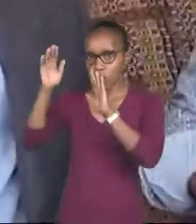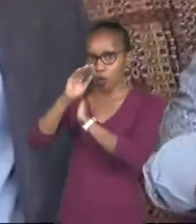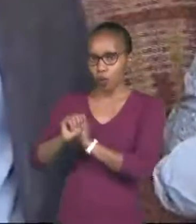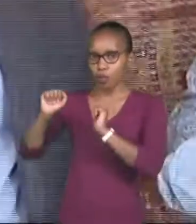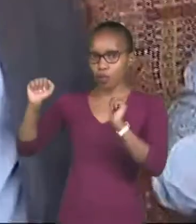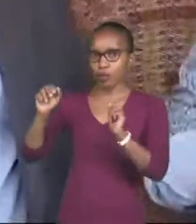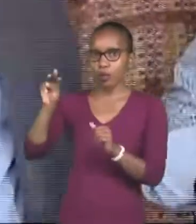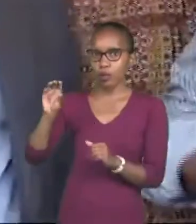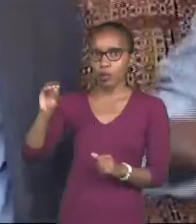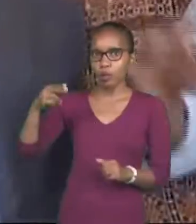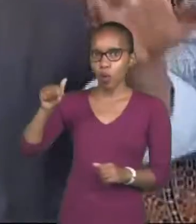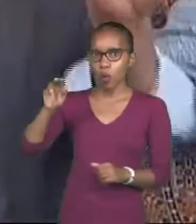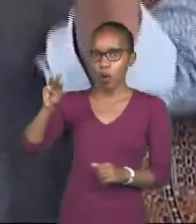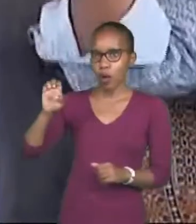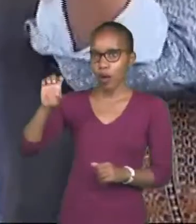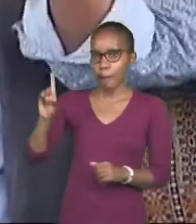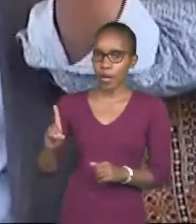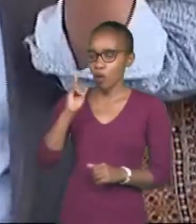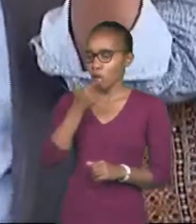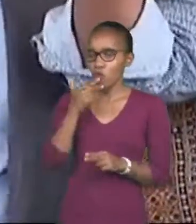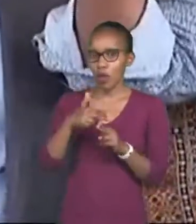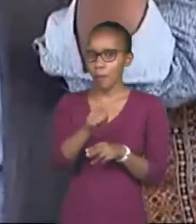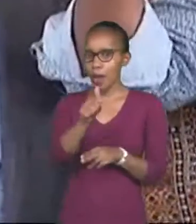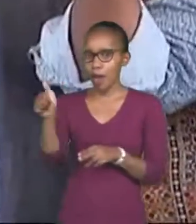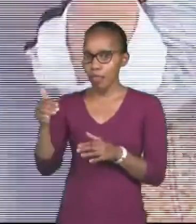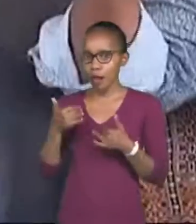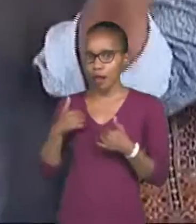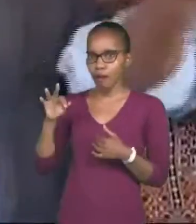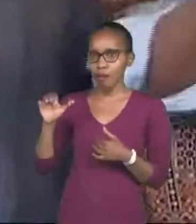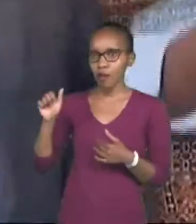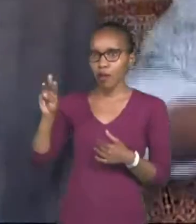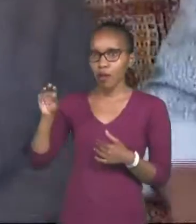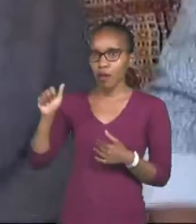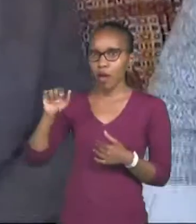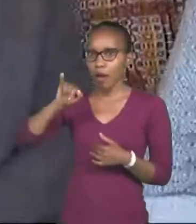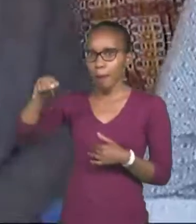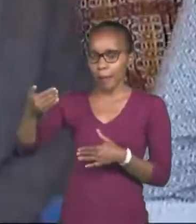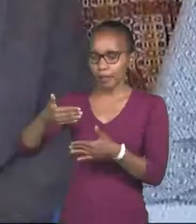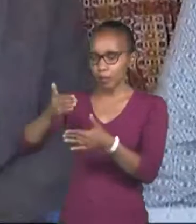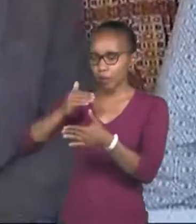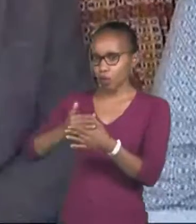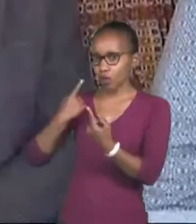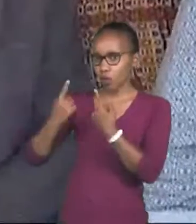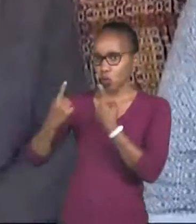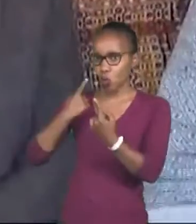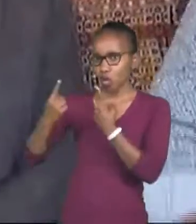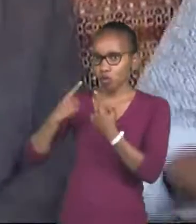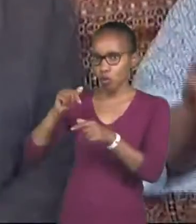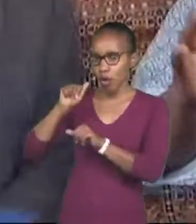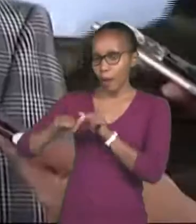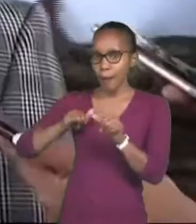Mohamed Abdullahi Ahmed, who is also known as Farmajo, before they were actually briefed by the Wharton Nation's intelligence